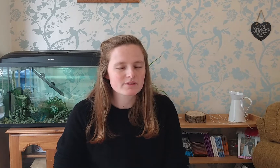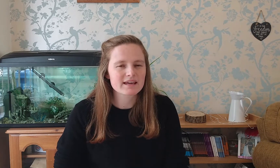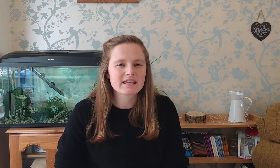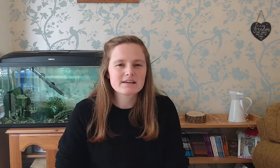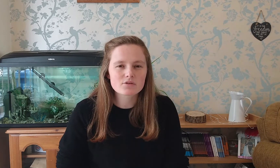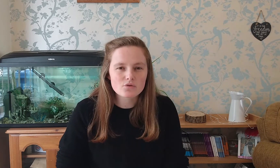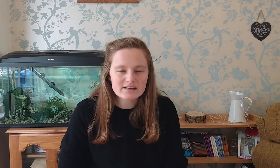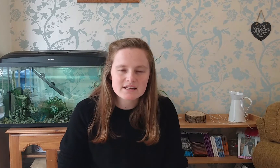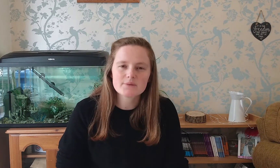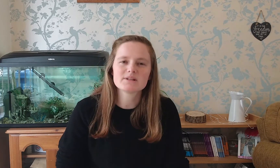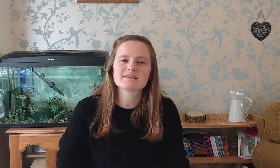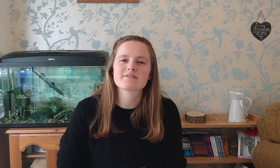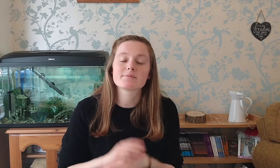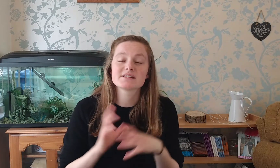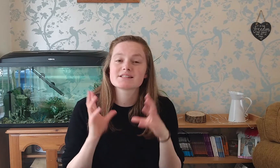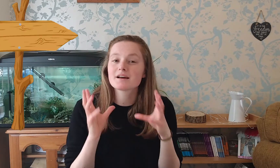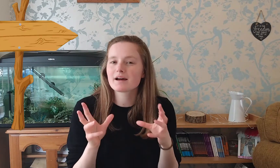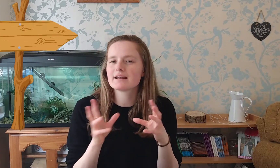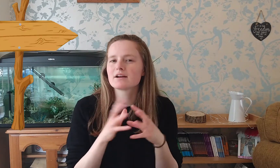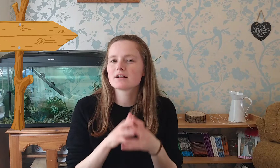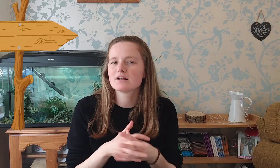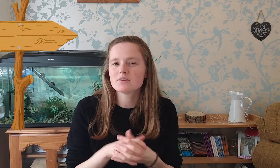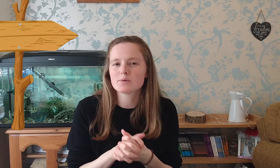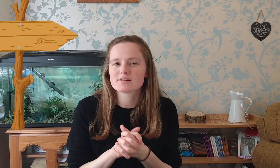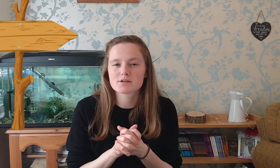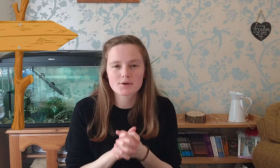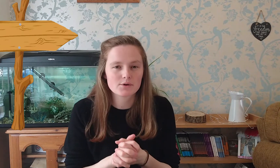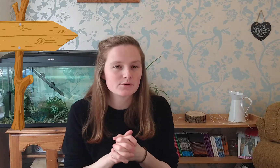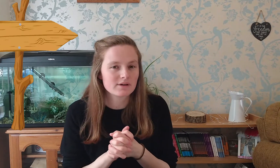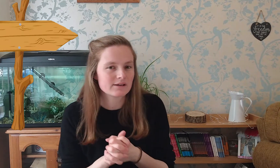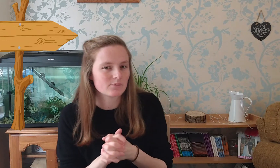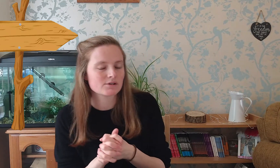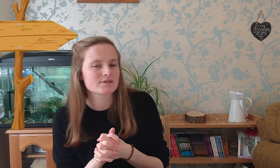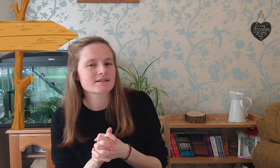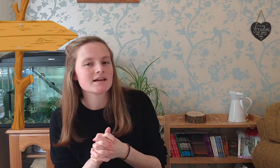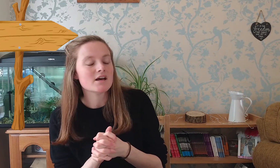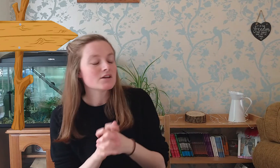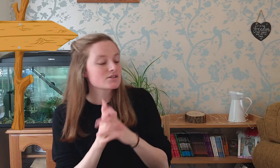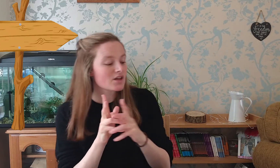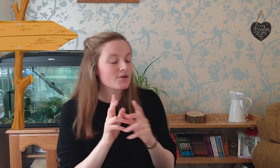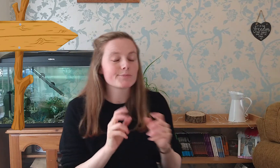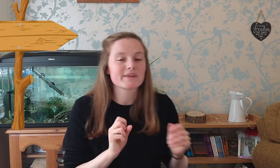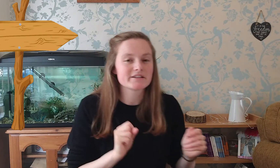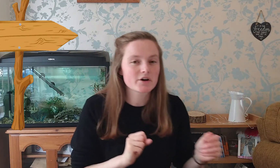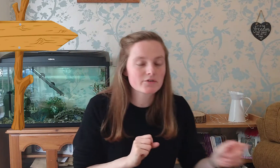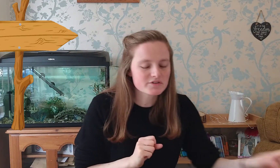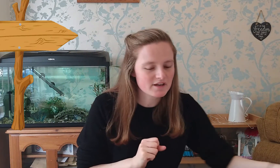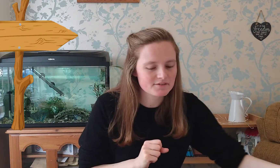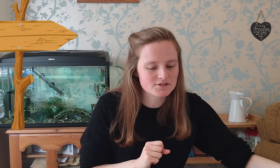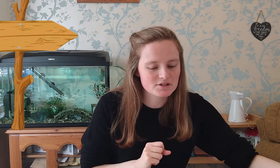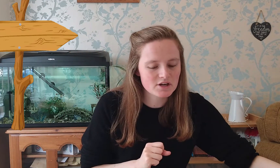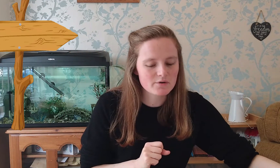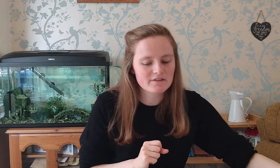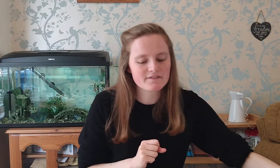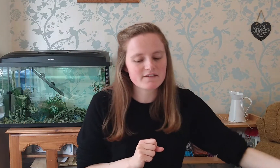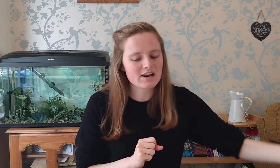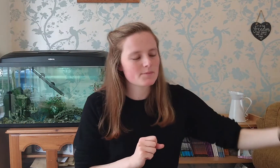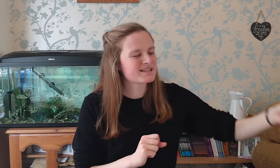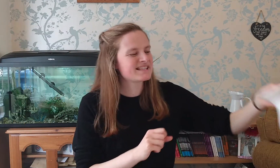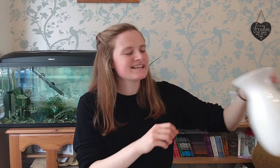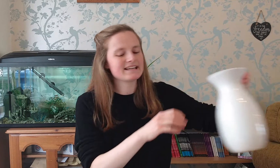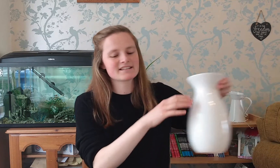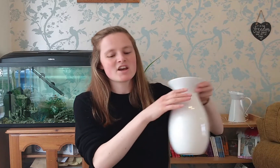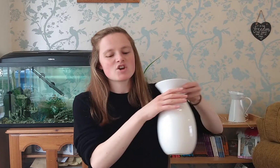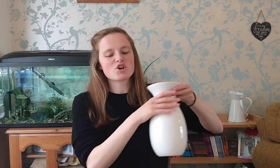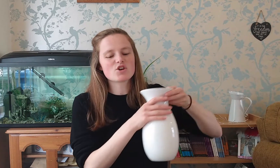them something even greater. He wanted to give them a sign, a clue as to who he was. So he told the servants to go and fill